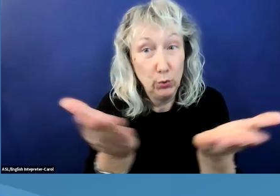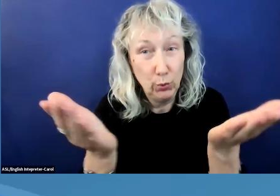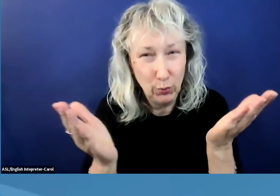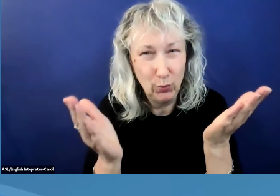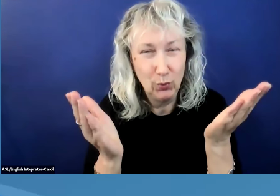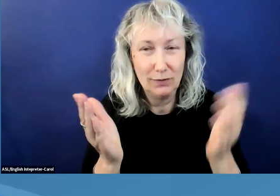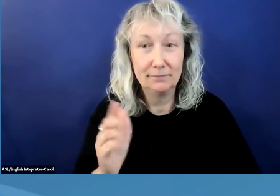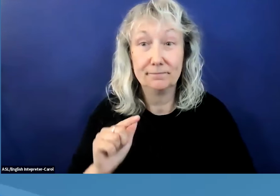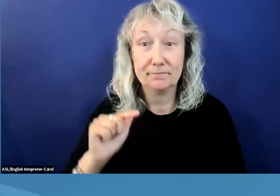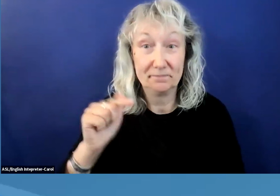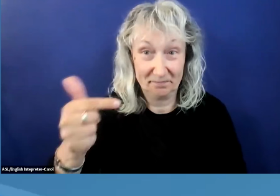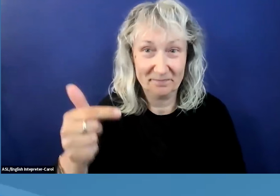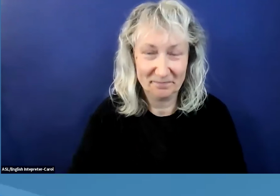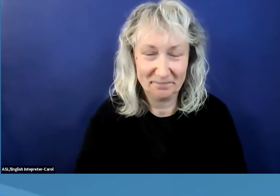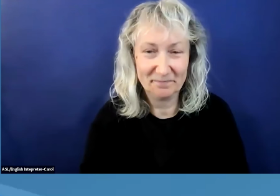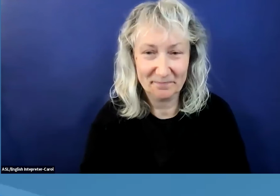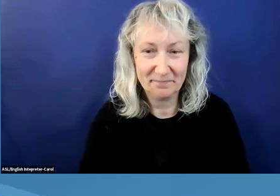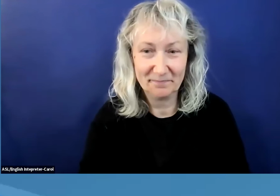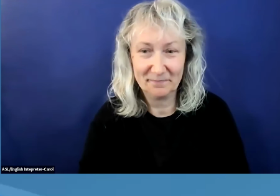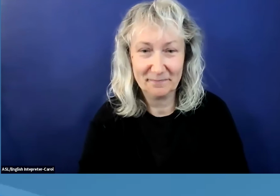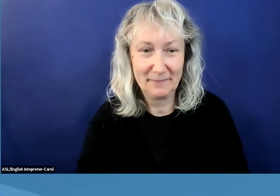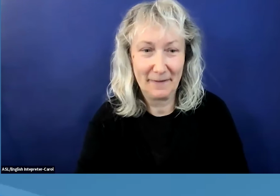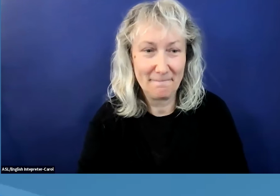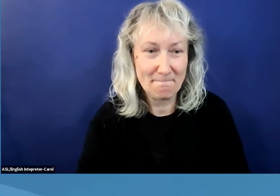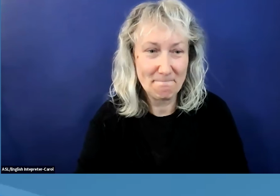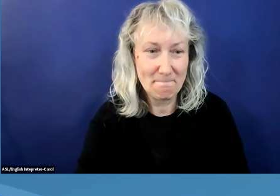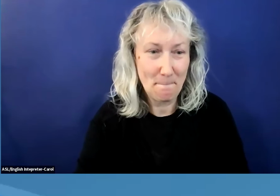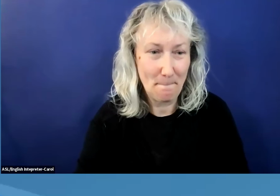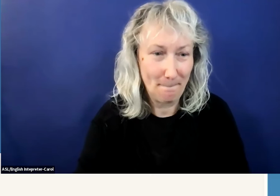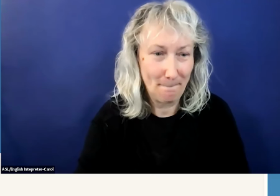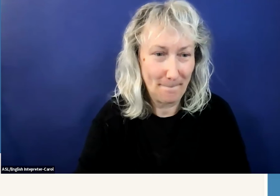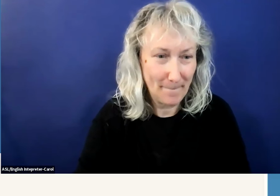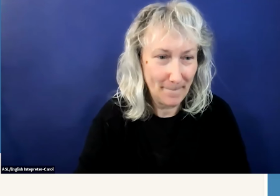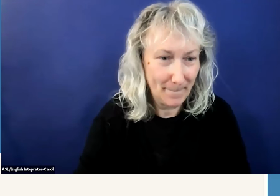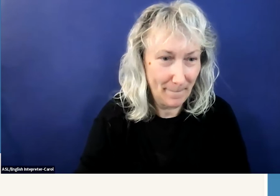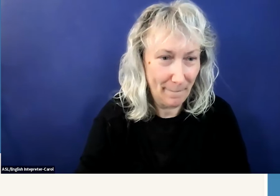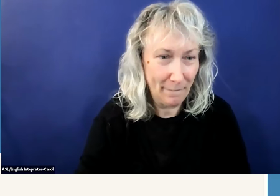products and services that we regulate. Next slide.